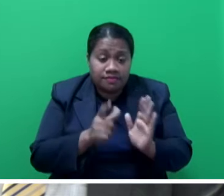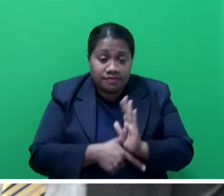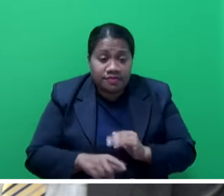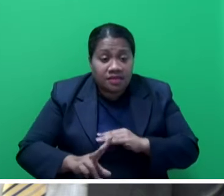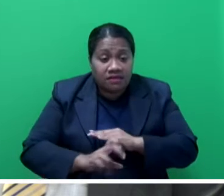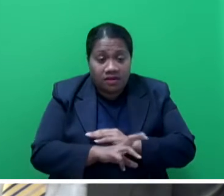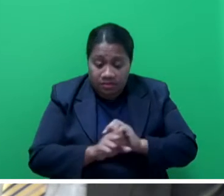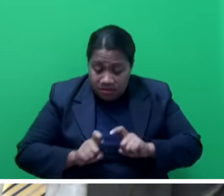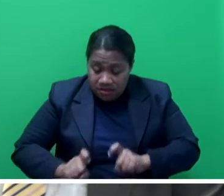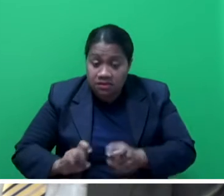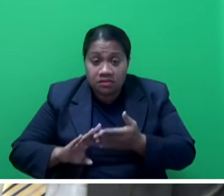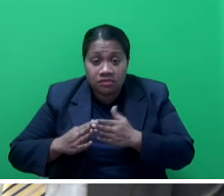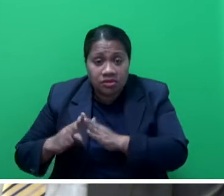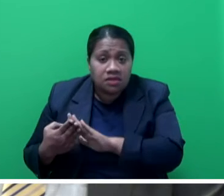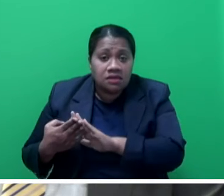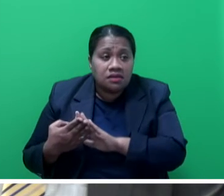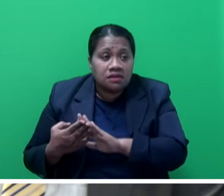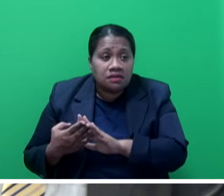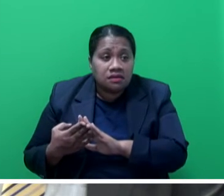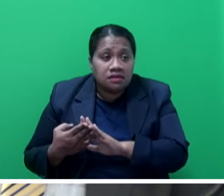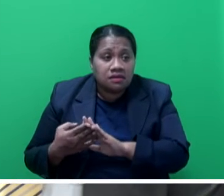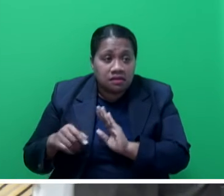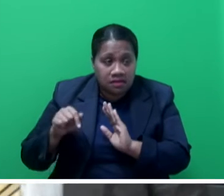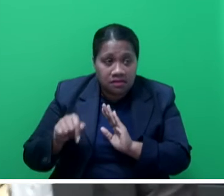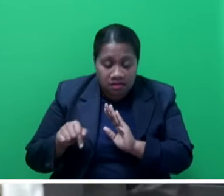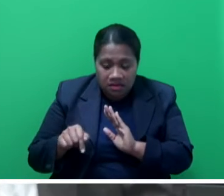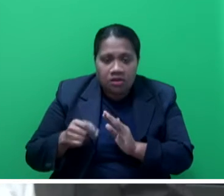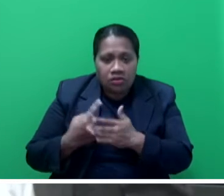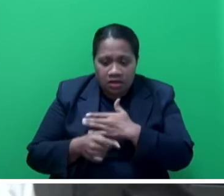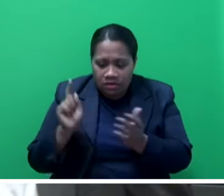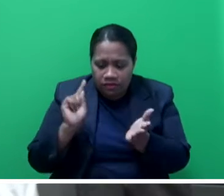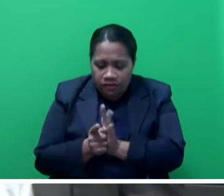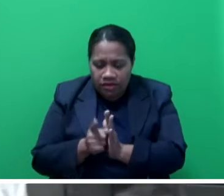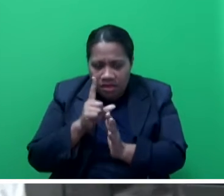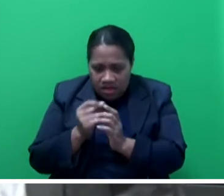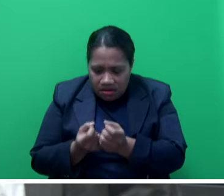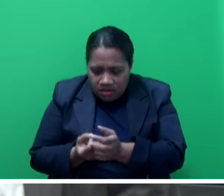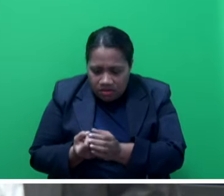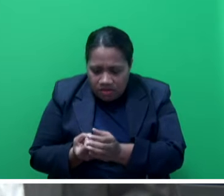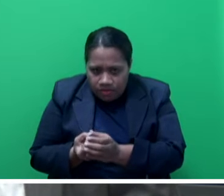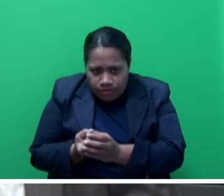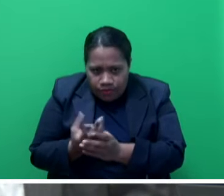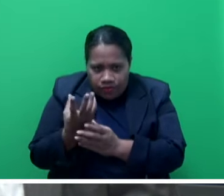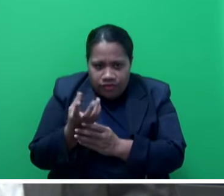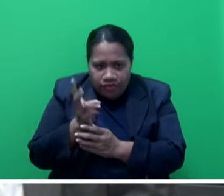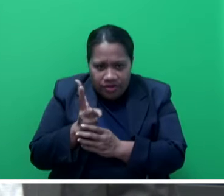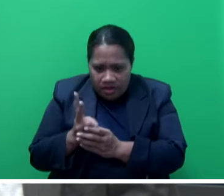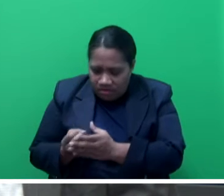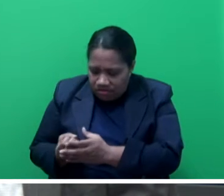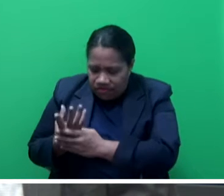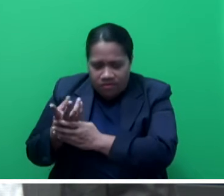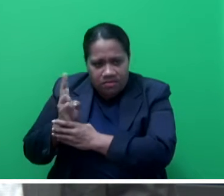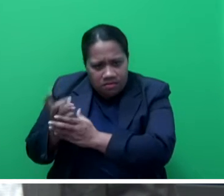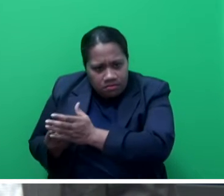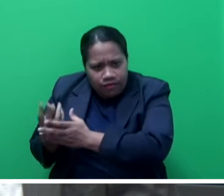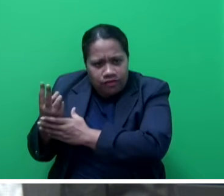likelihood that a mutant form of the virus can form. And that's our continuous worry, because we